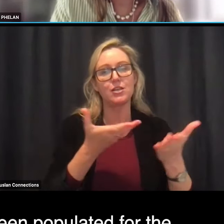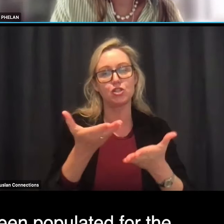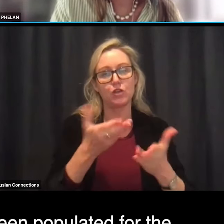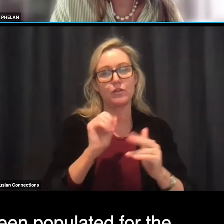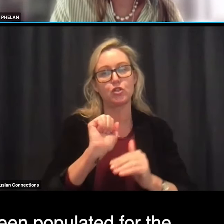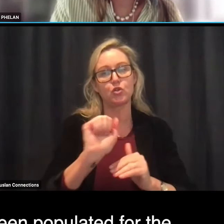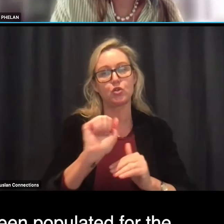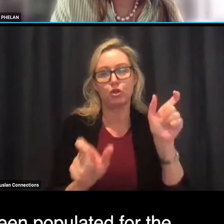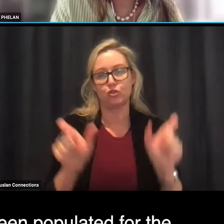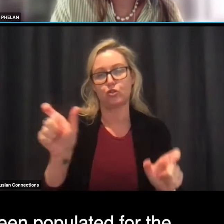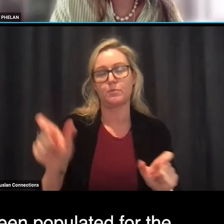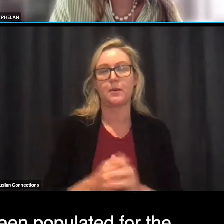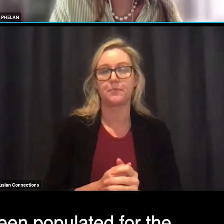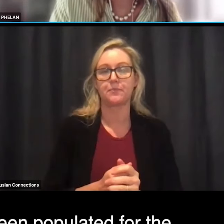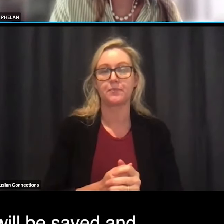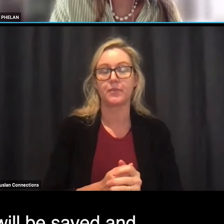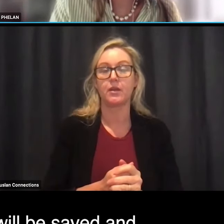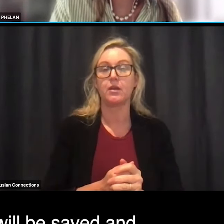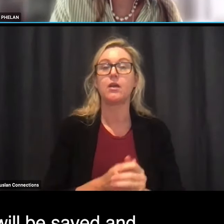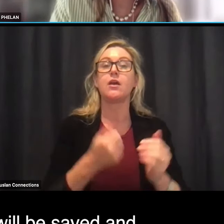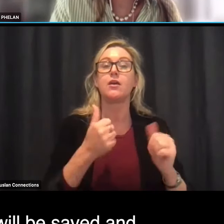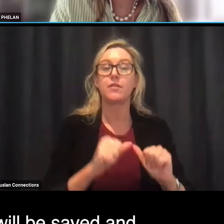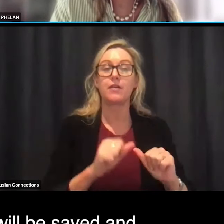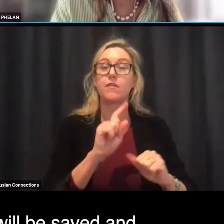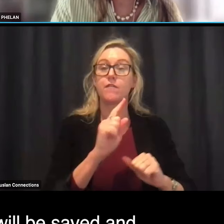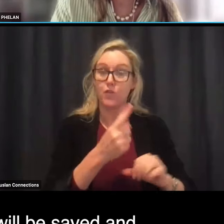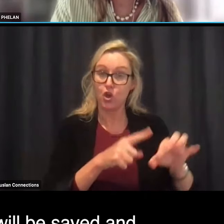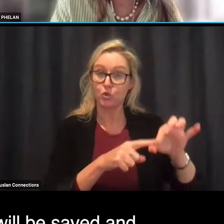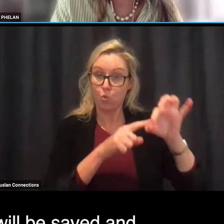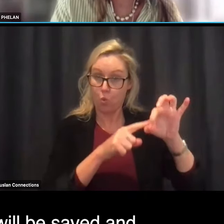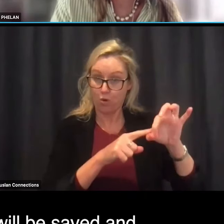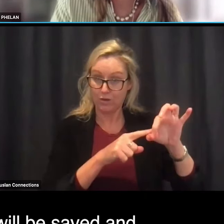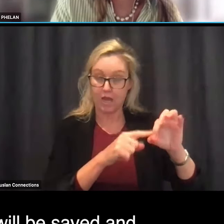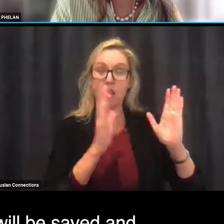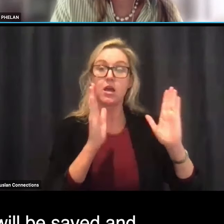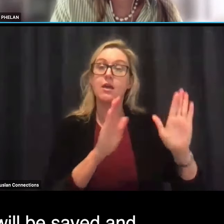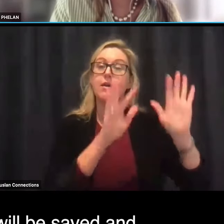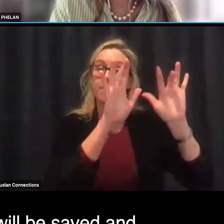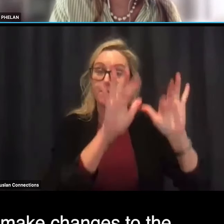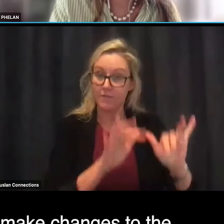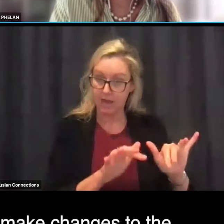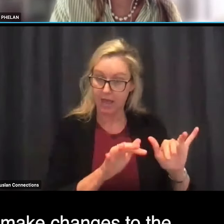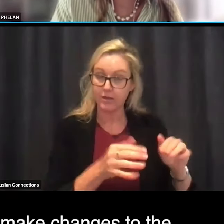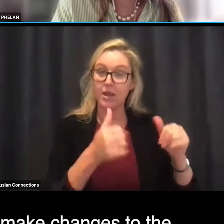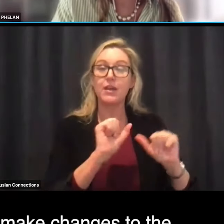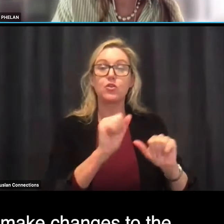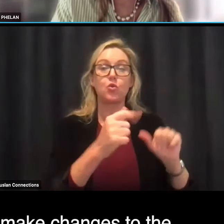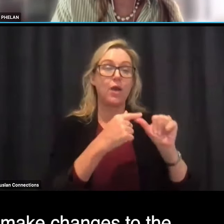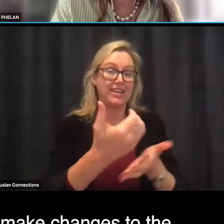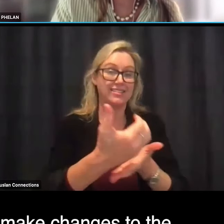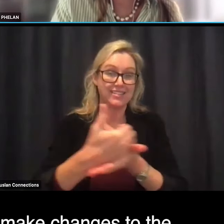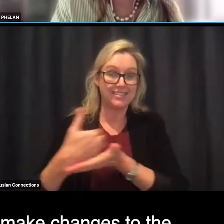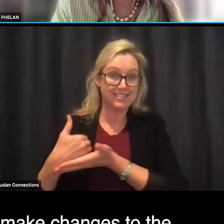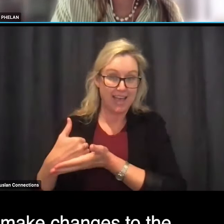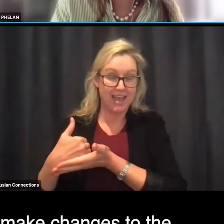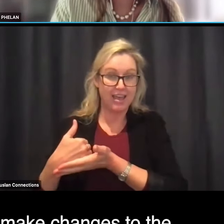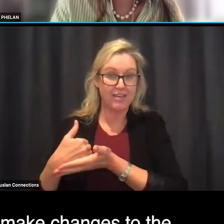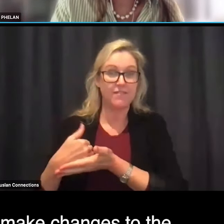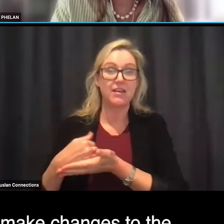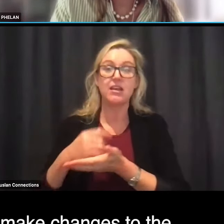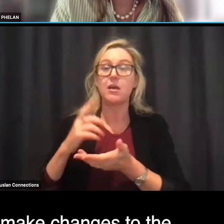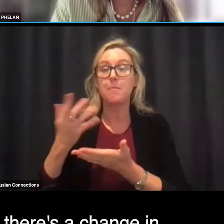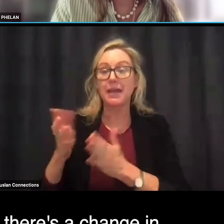Again, once the questions have been populated for the first quarter, your responses will be saved, and this means that you only need to make